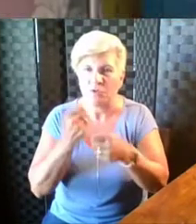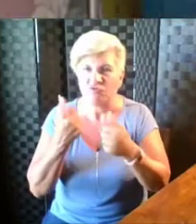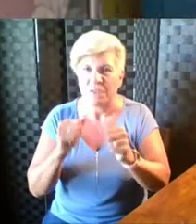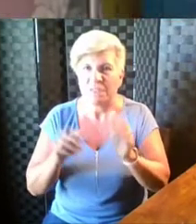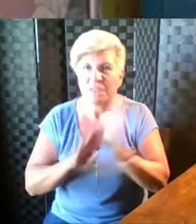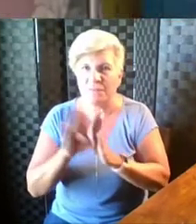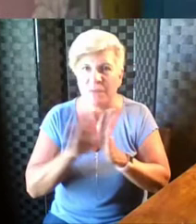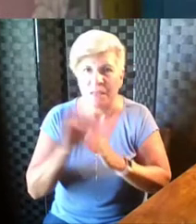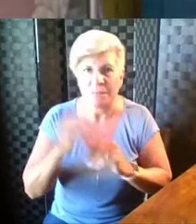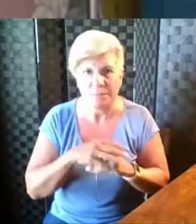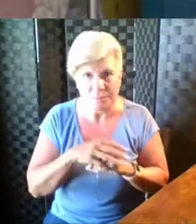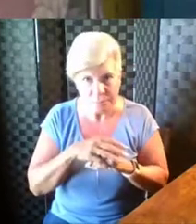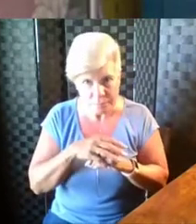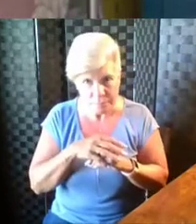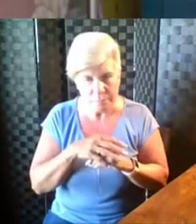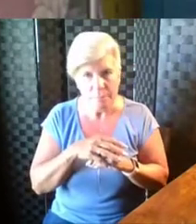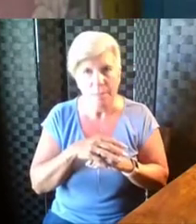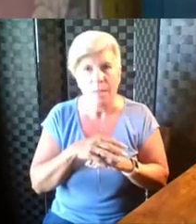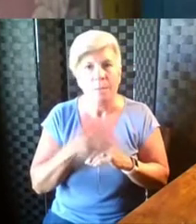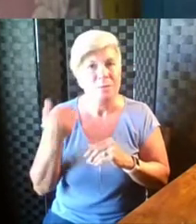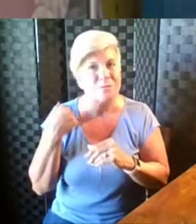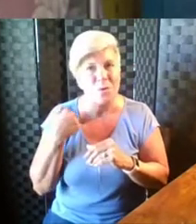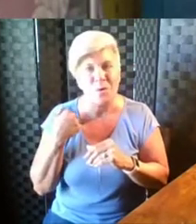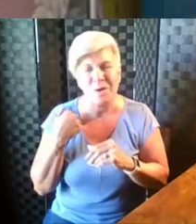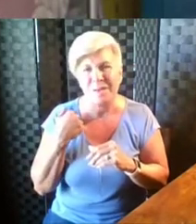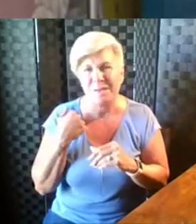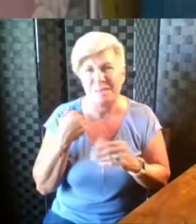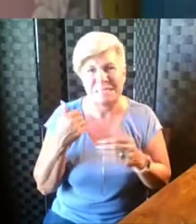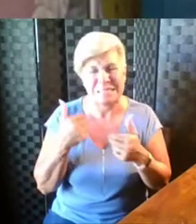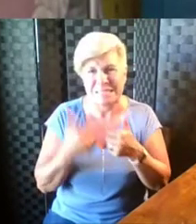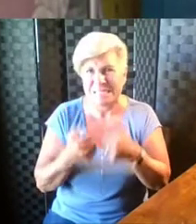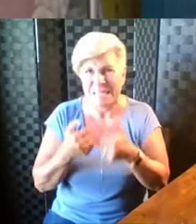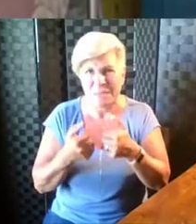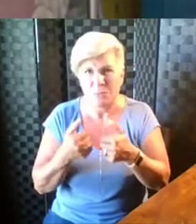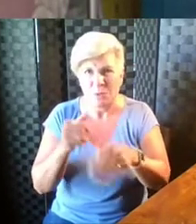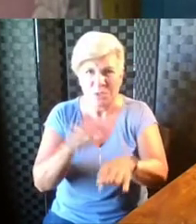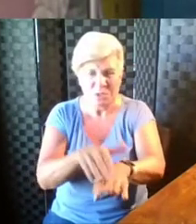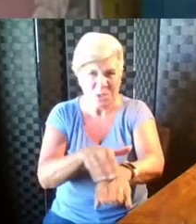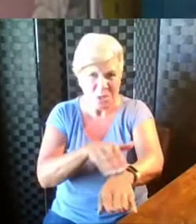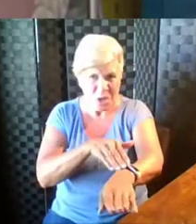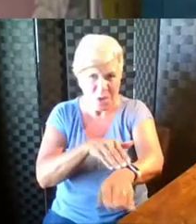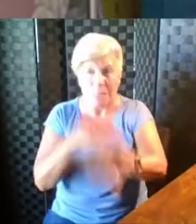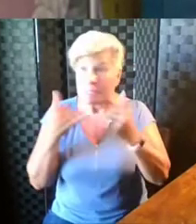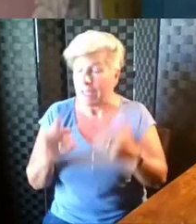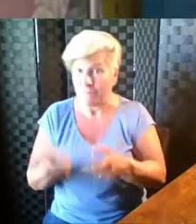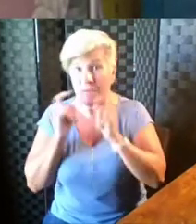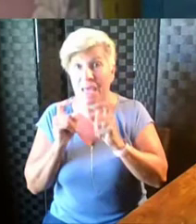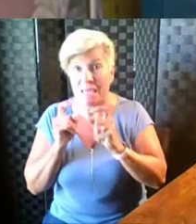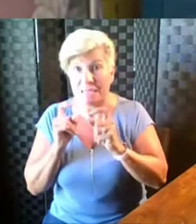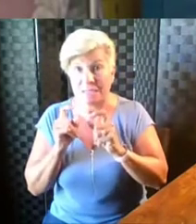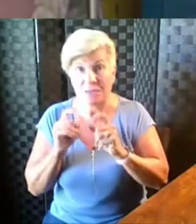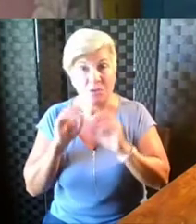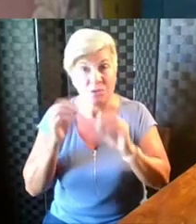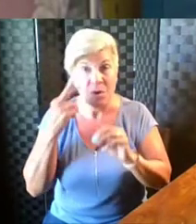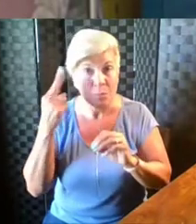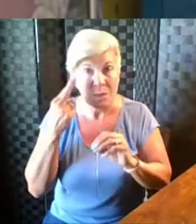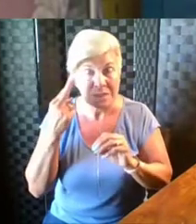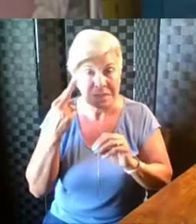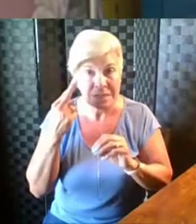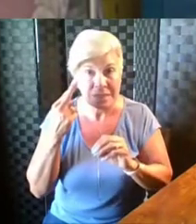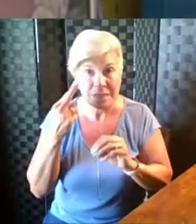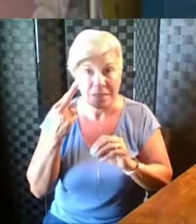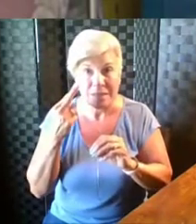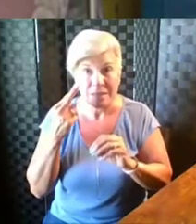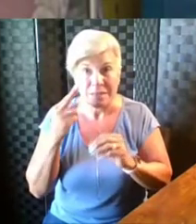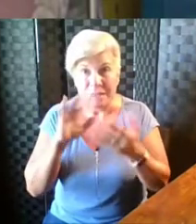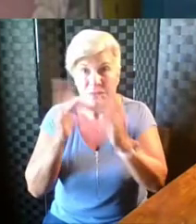lot of constraints. They didn't have so much memory, they were slow. Now they're really fast. We have all kinds of sensors, so there's no reason the computer can't come a lot